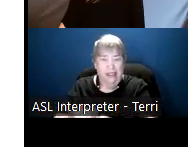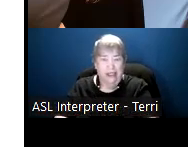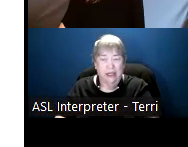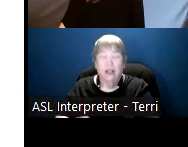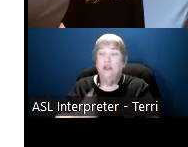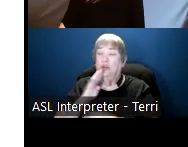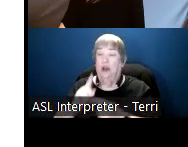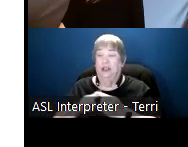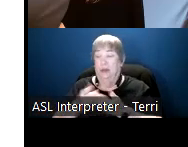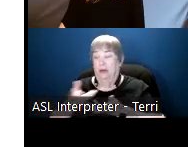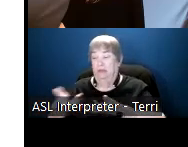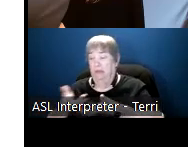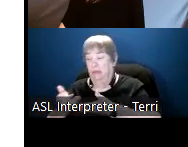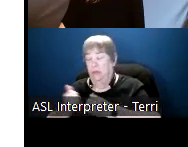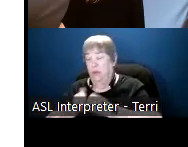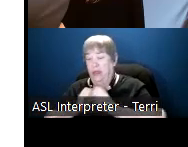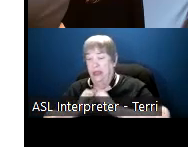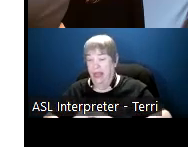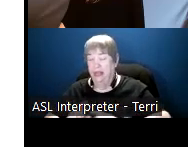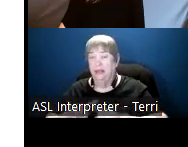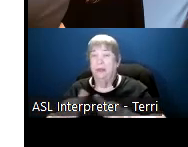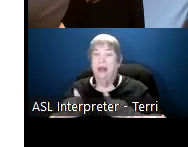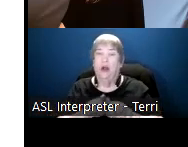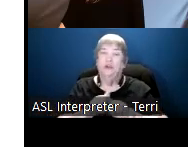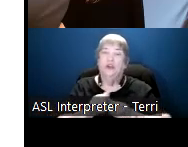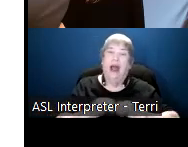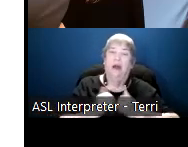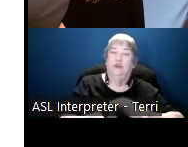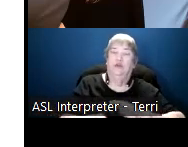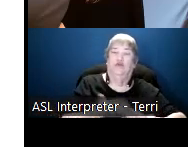clients, they're also talking about the way you conduct business.